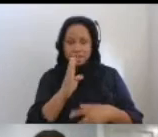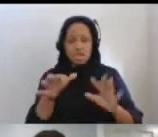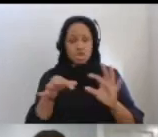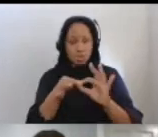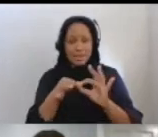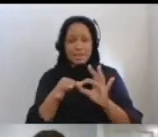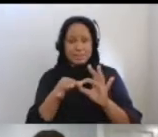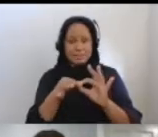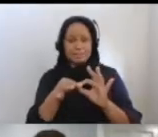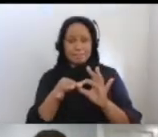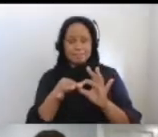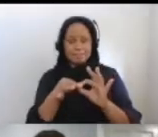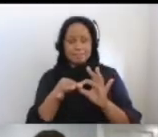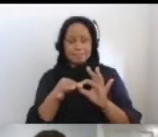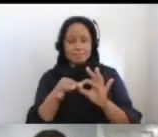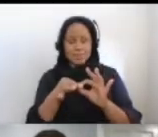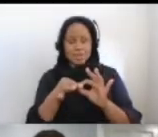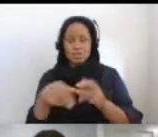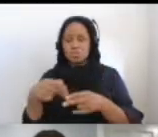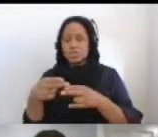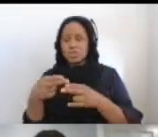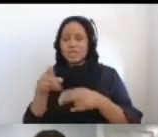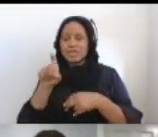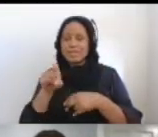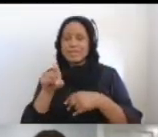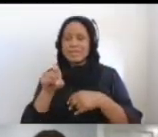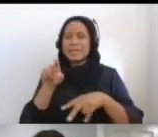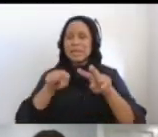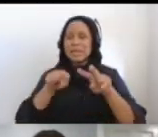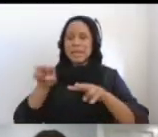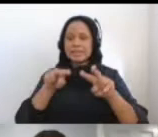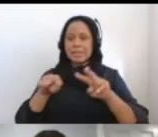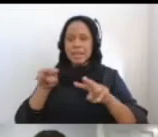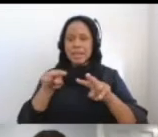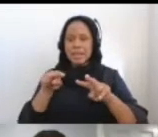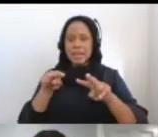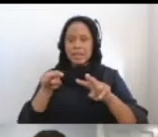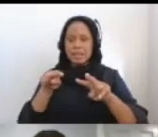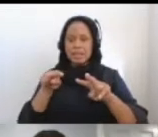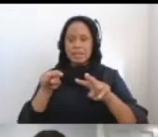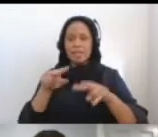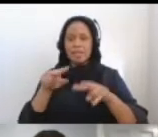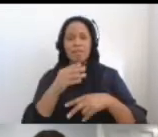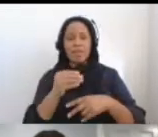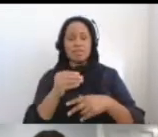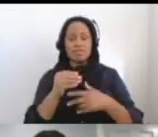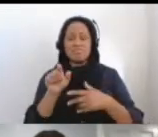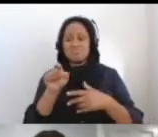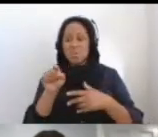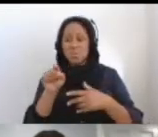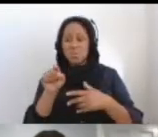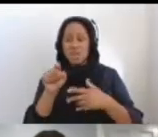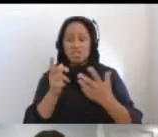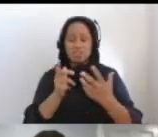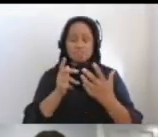the needs assessment scores. And these are linked to a participant's